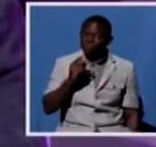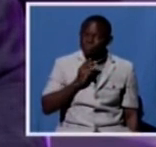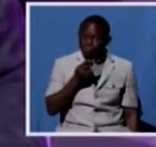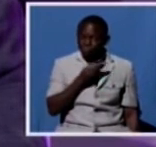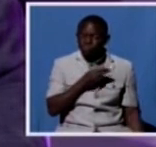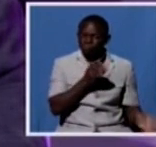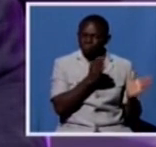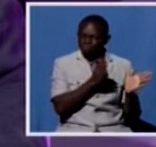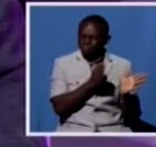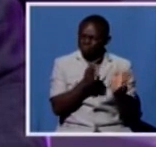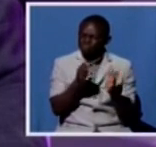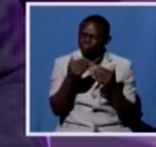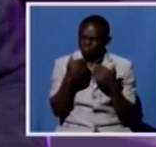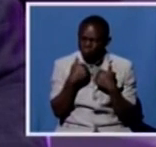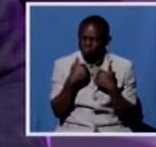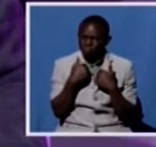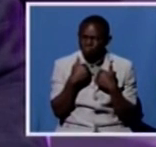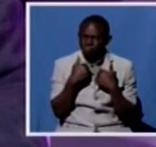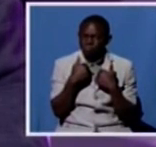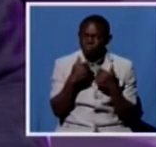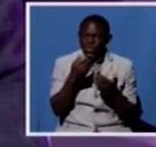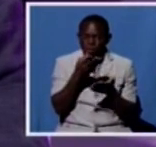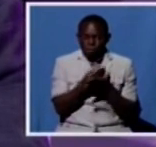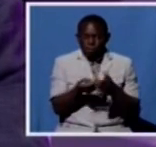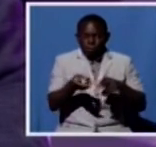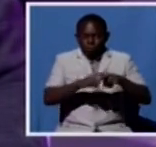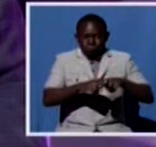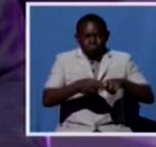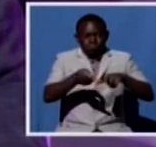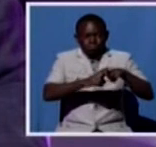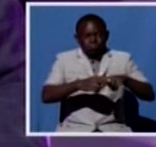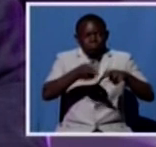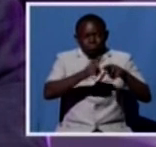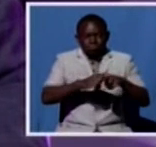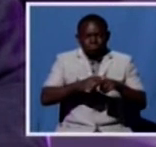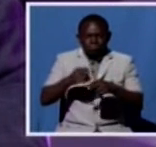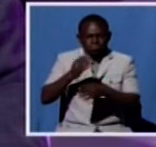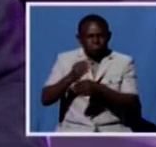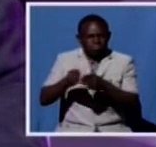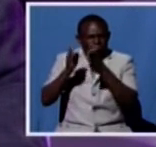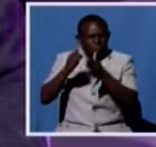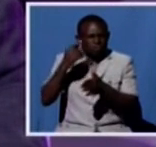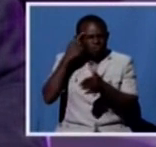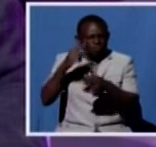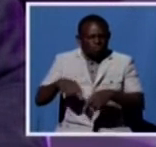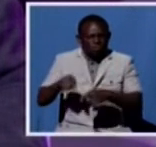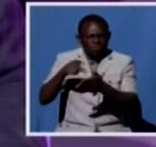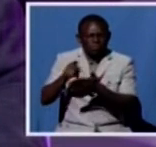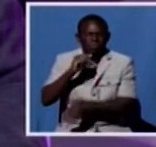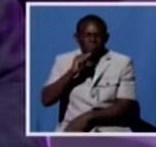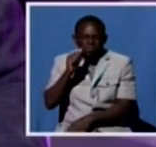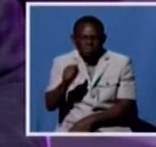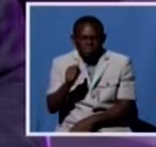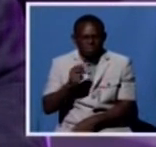is that if we could dismantle this by end of the year or Q1 of 2019, that would sit very well for